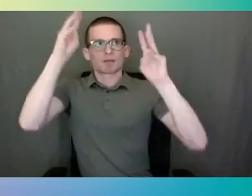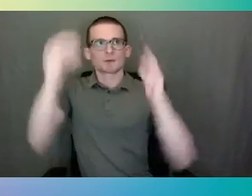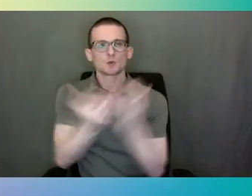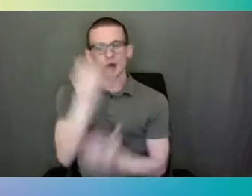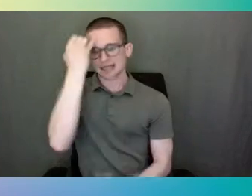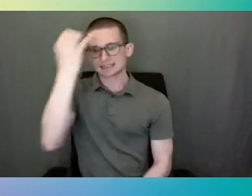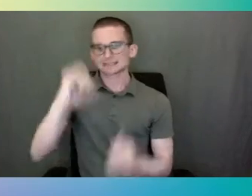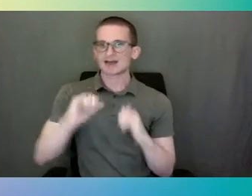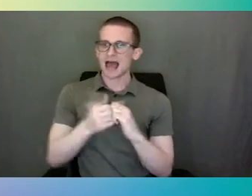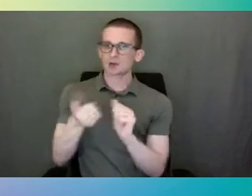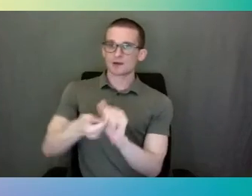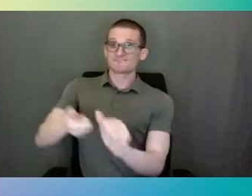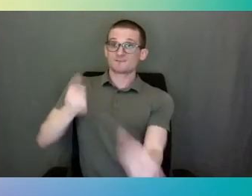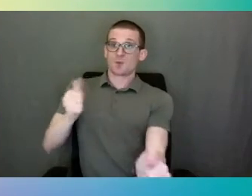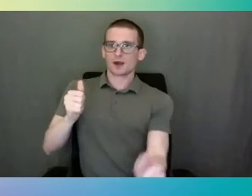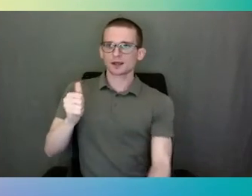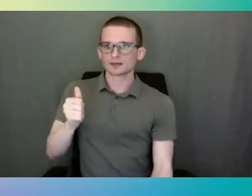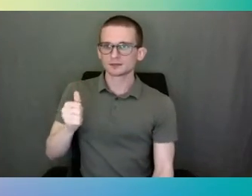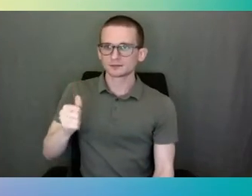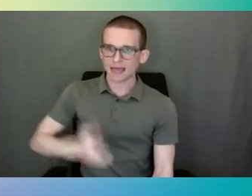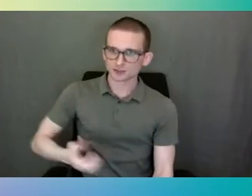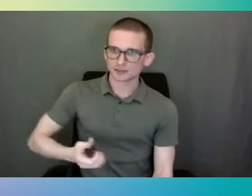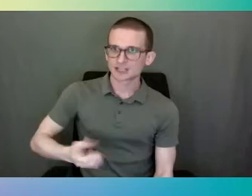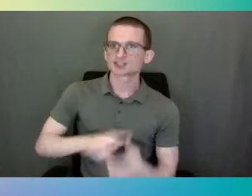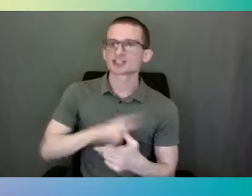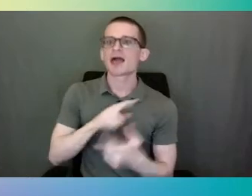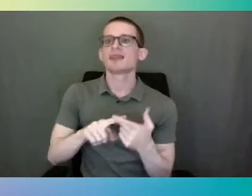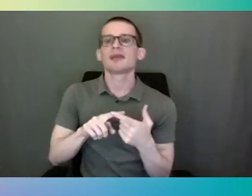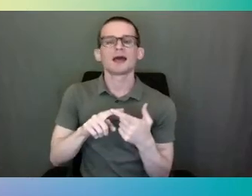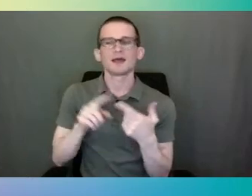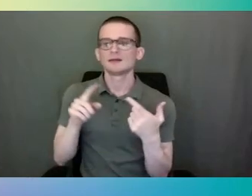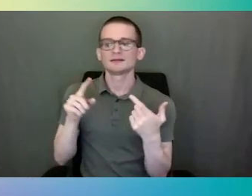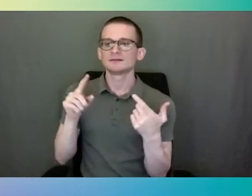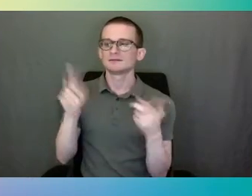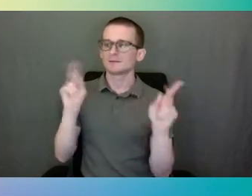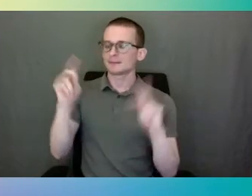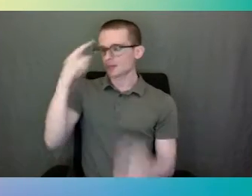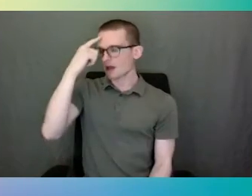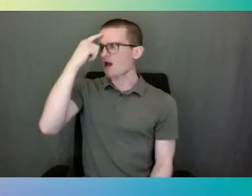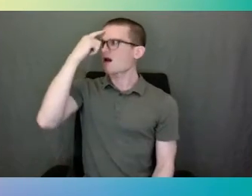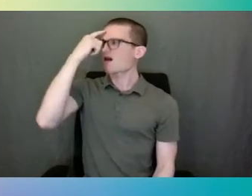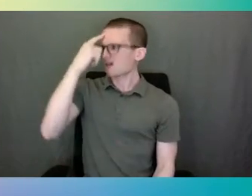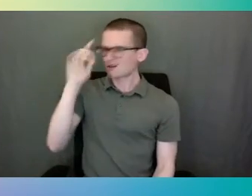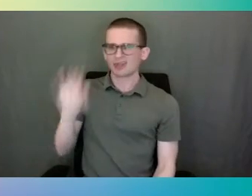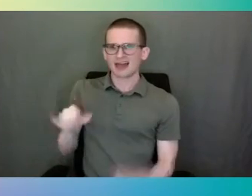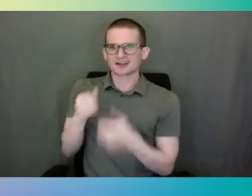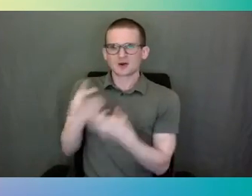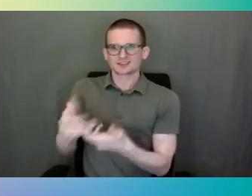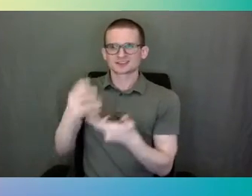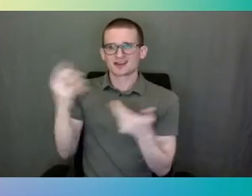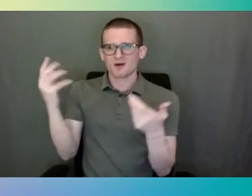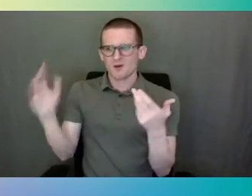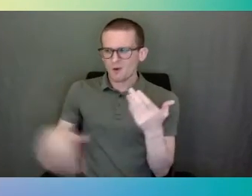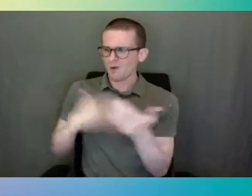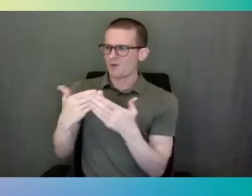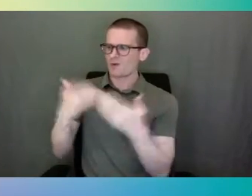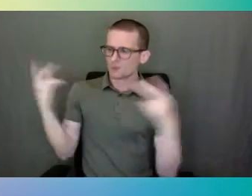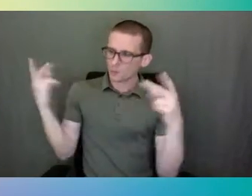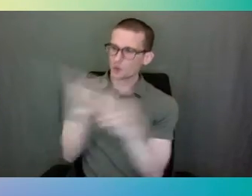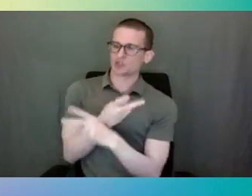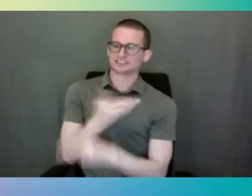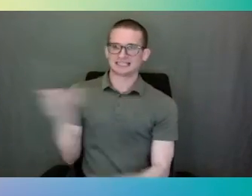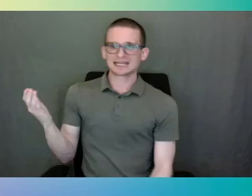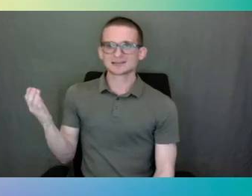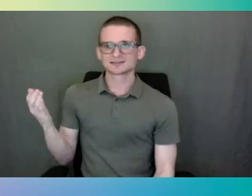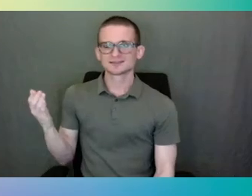becomes this idea that masturbation is the cause of all the worst things you can imagine. And eventually it's going to